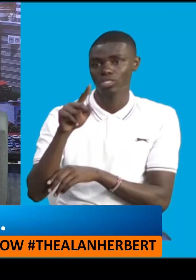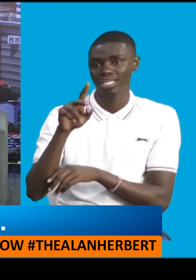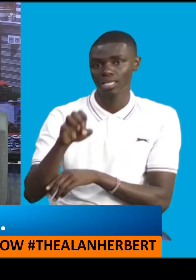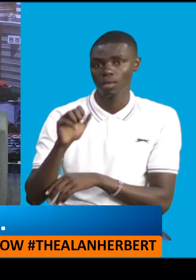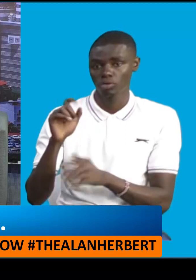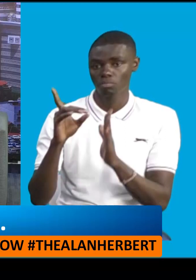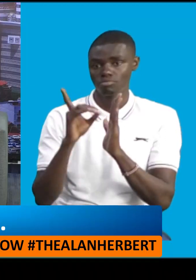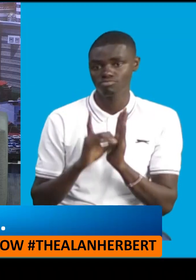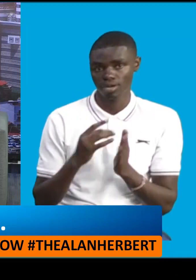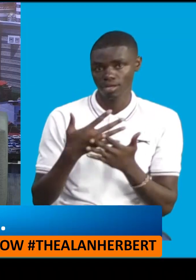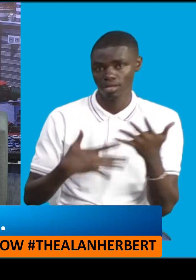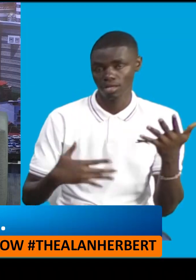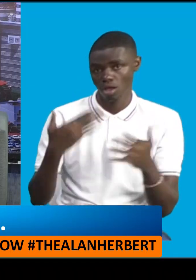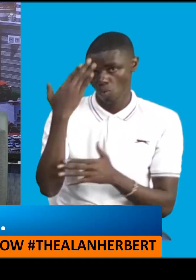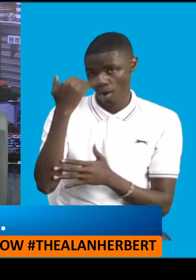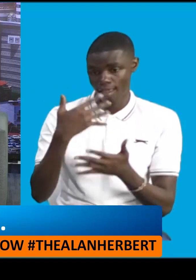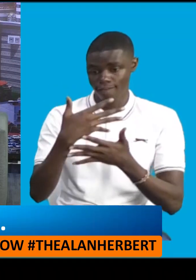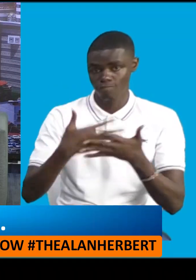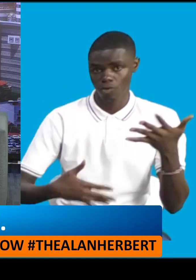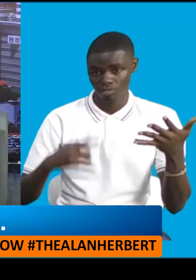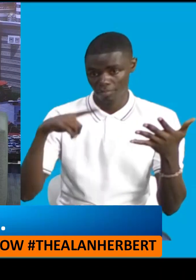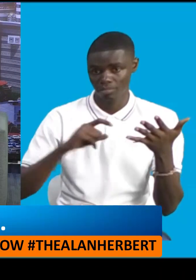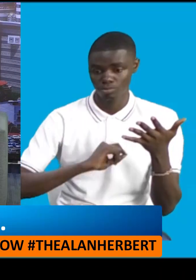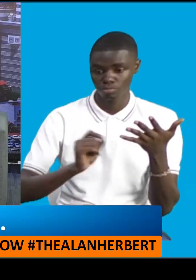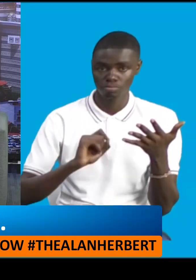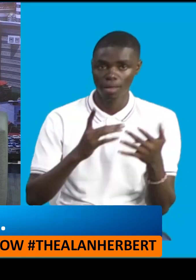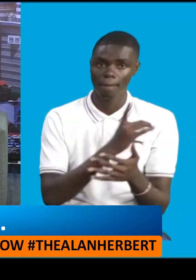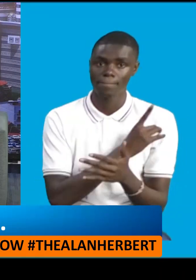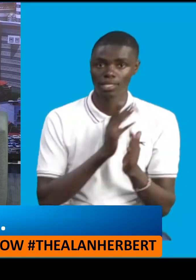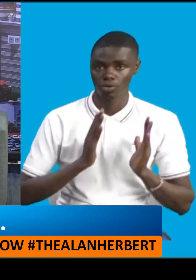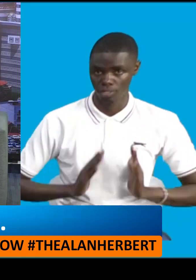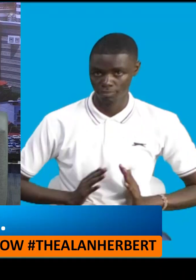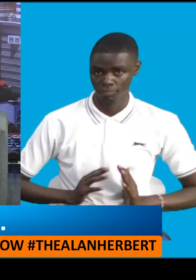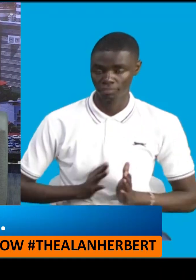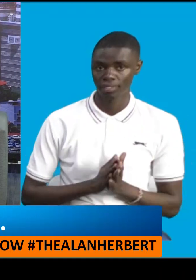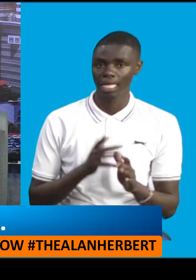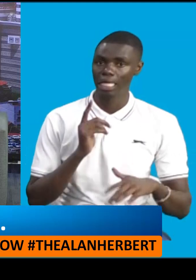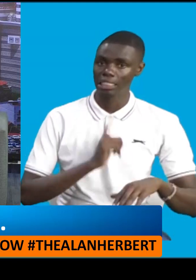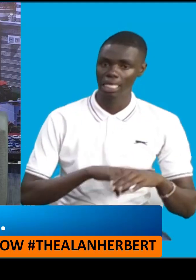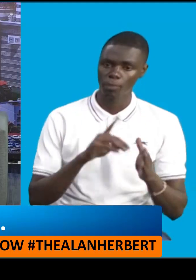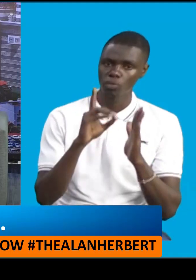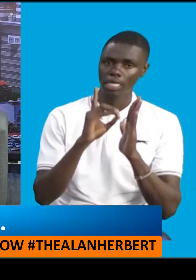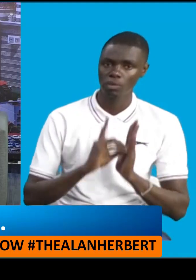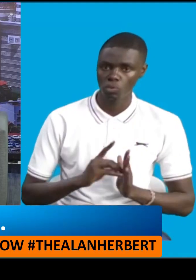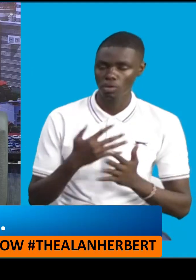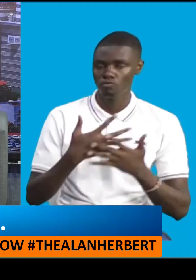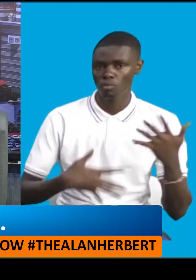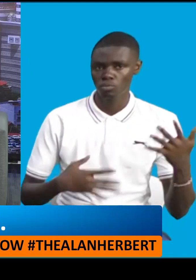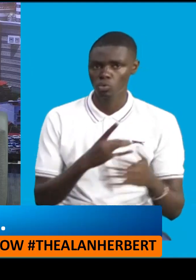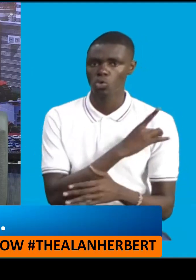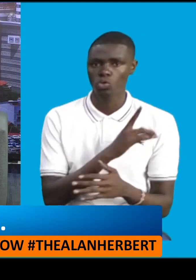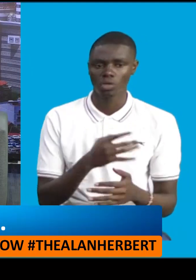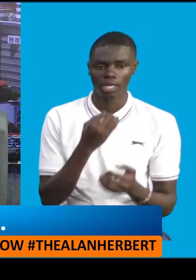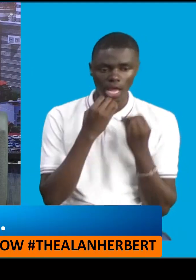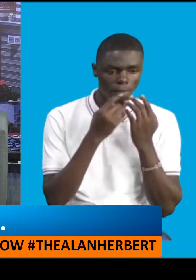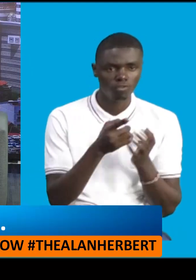www.nhif.or.ke. Yeah. So you can download the form, because the forms will have to be filled by the doctor. Of course, by the time you are downloading that forms,